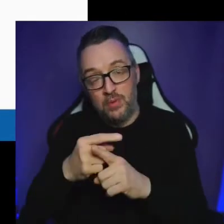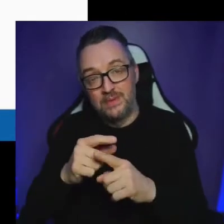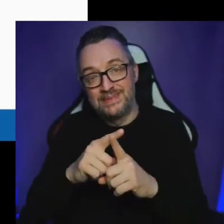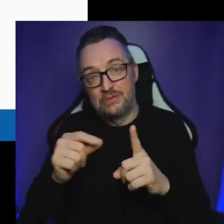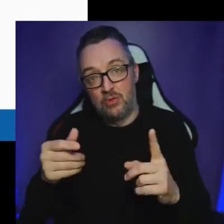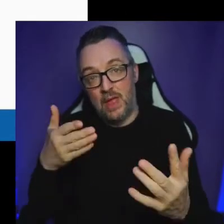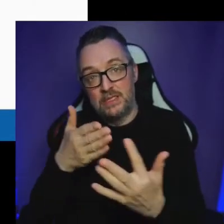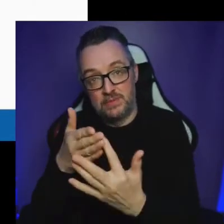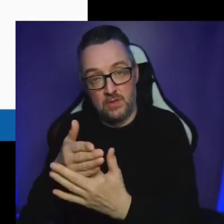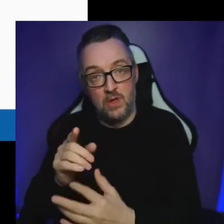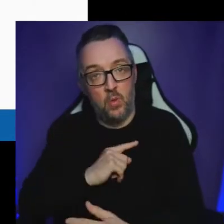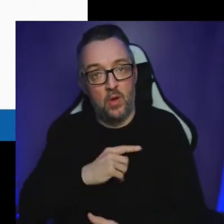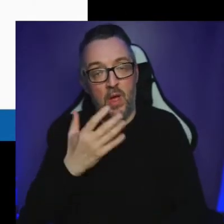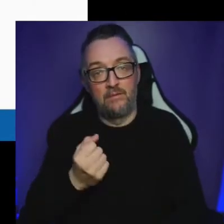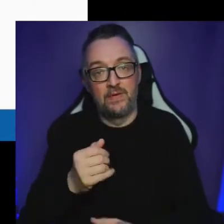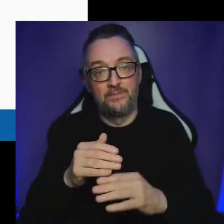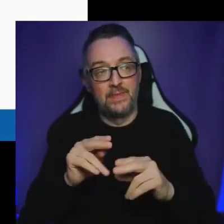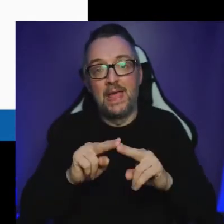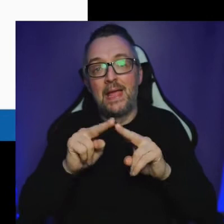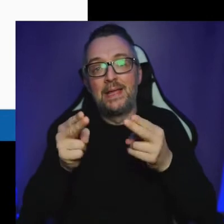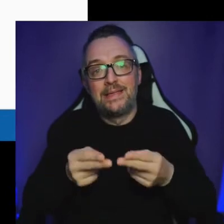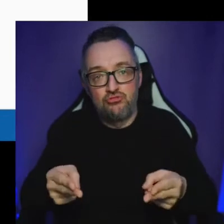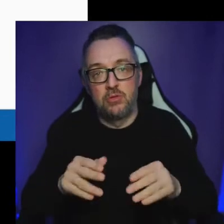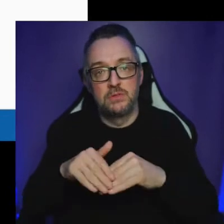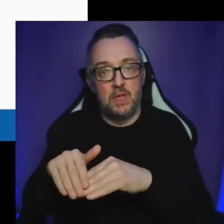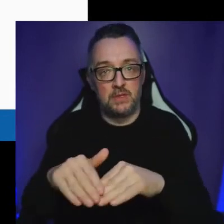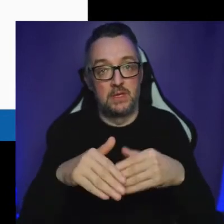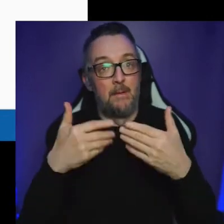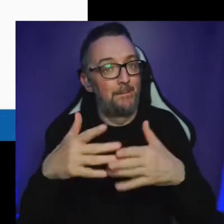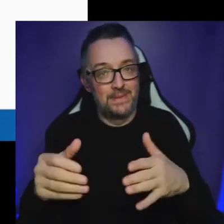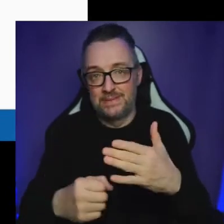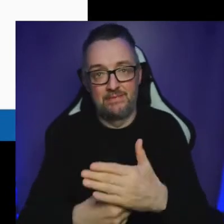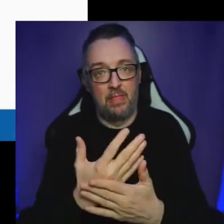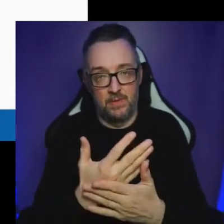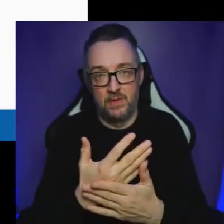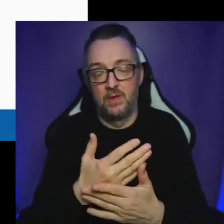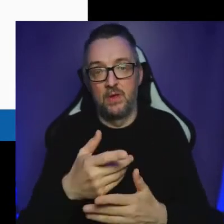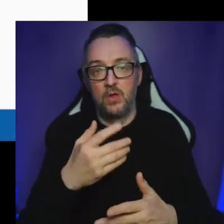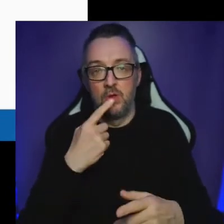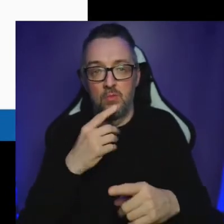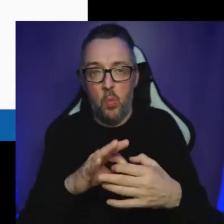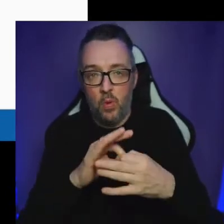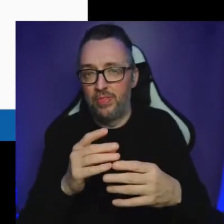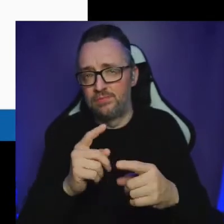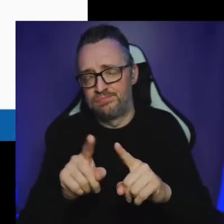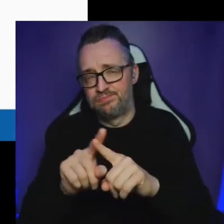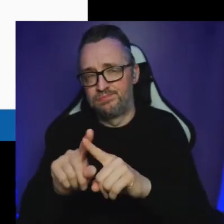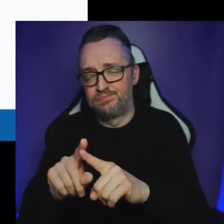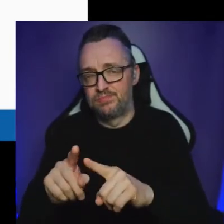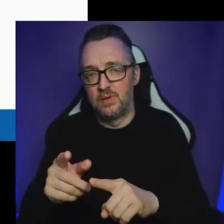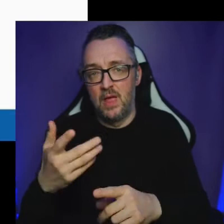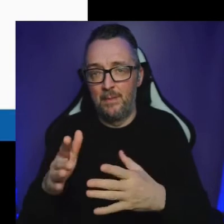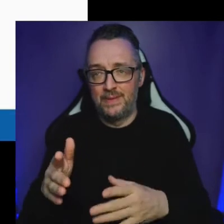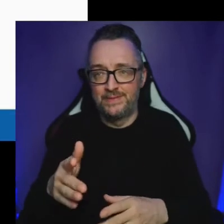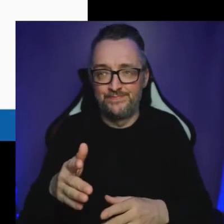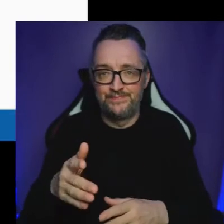because we've got international standards that have been developed in collaboration with a lot of different people. They've been poked and prodded for